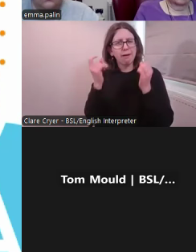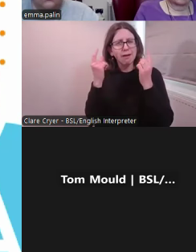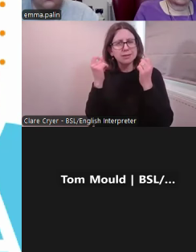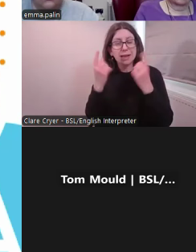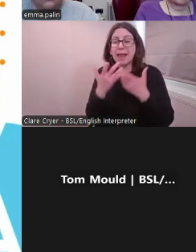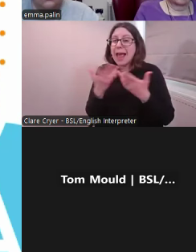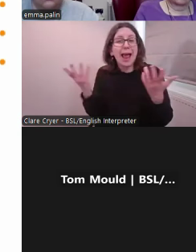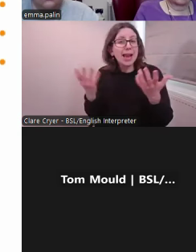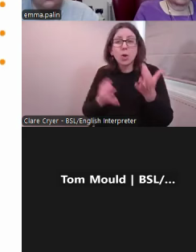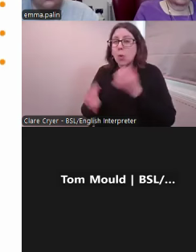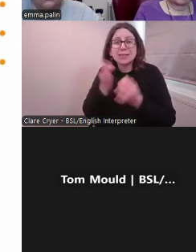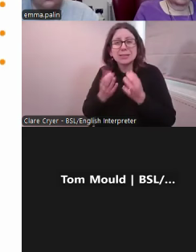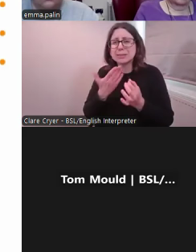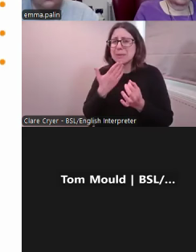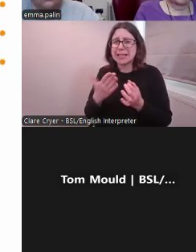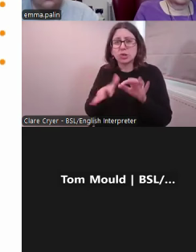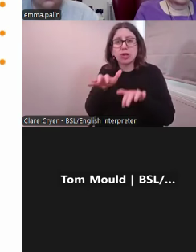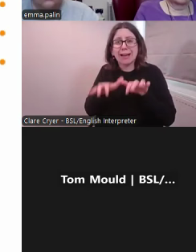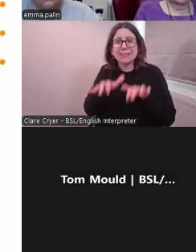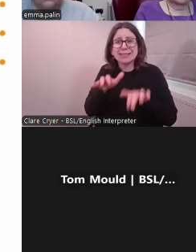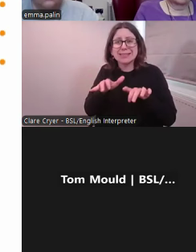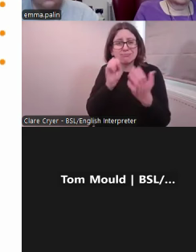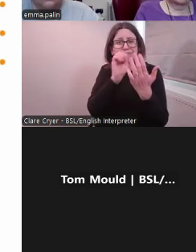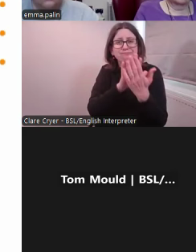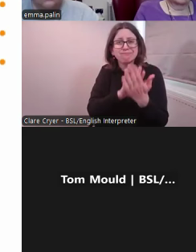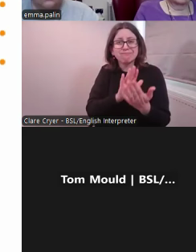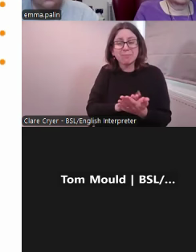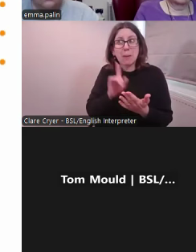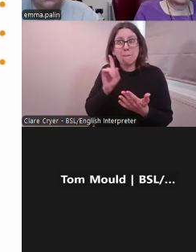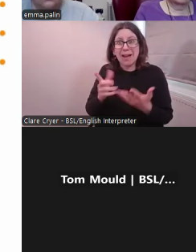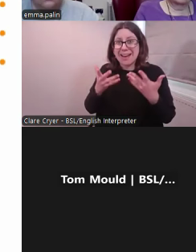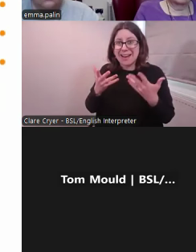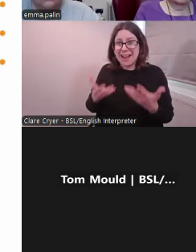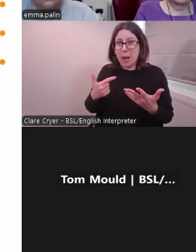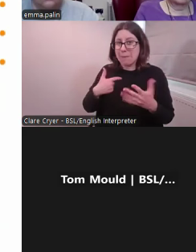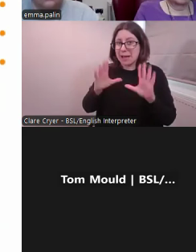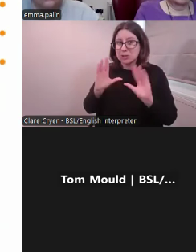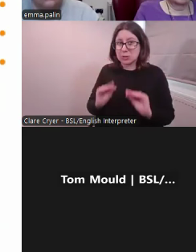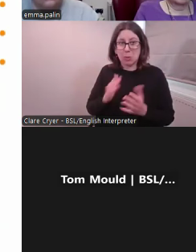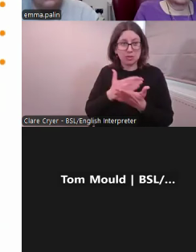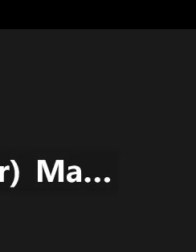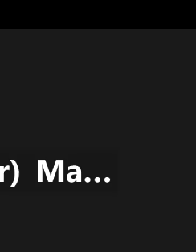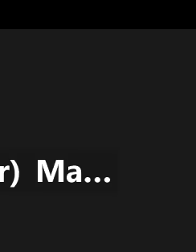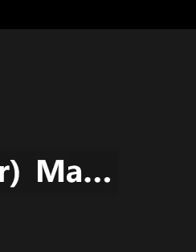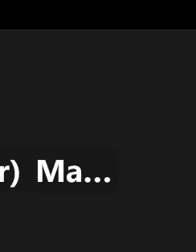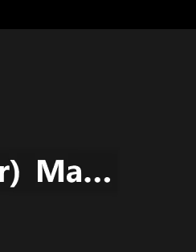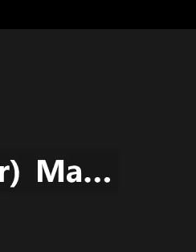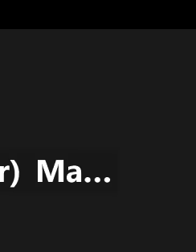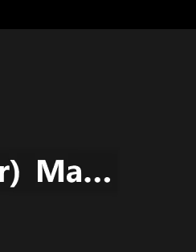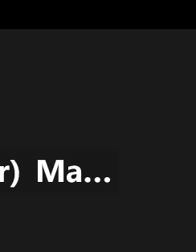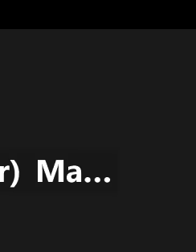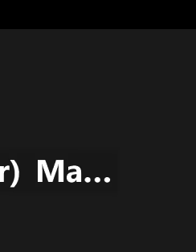in the chat. But I just want to say thank you for now. And I'm going to stop sharing and invite